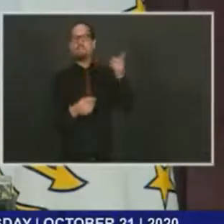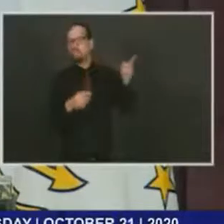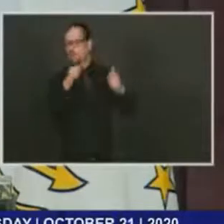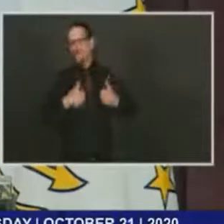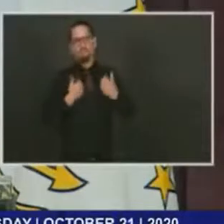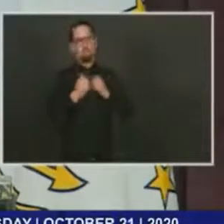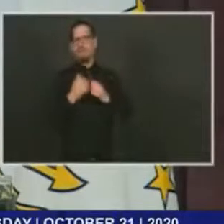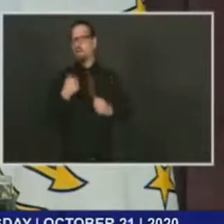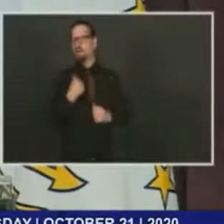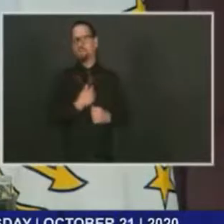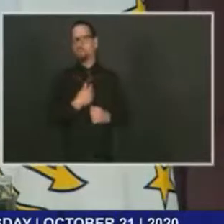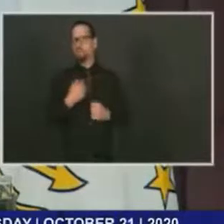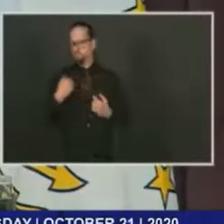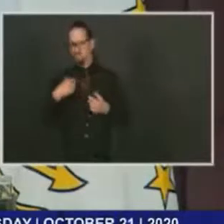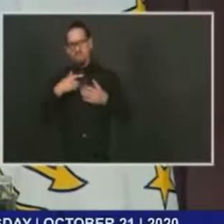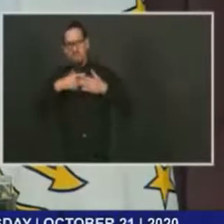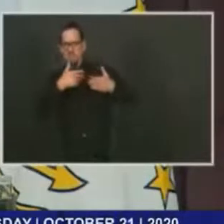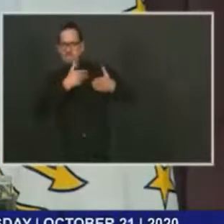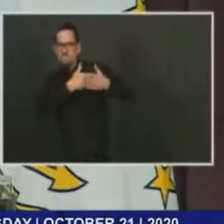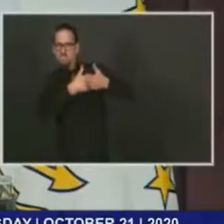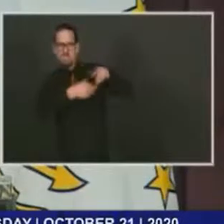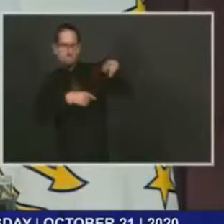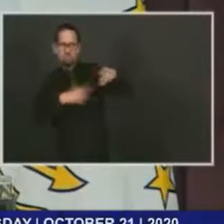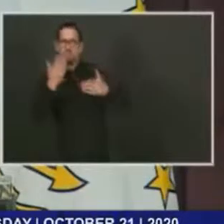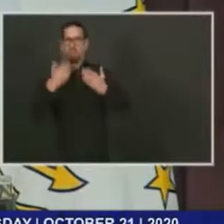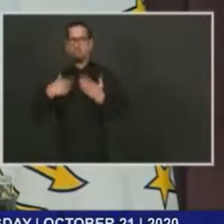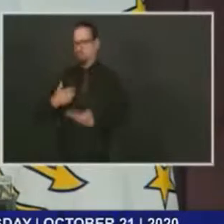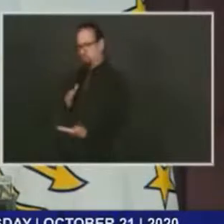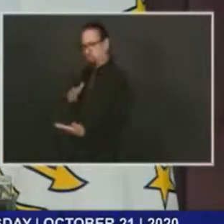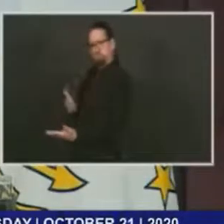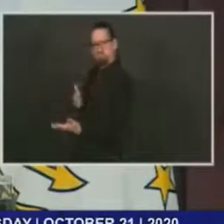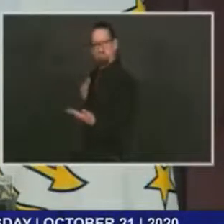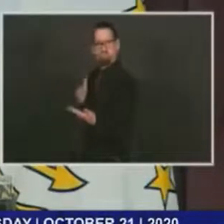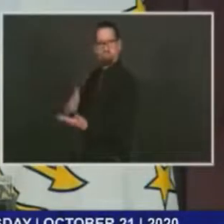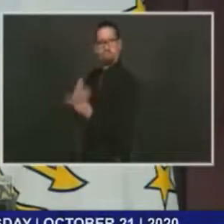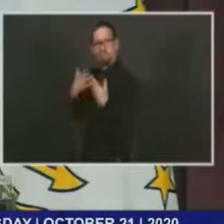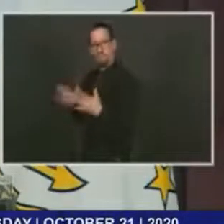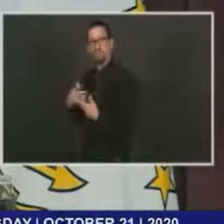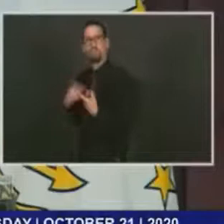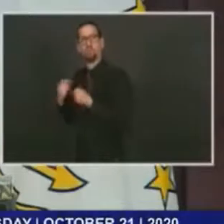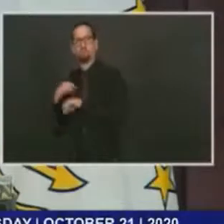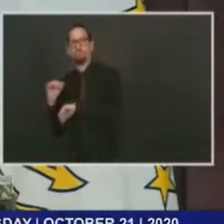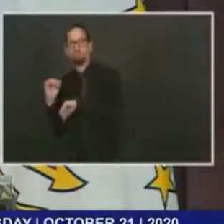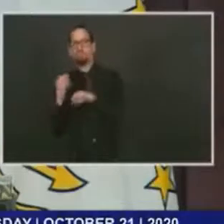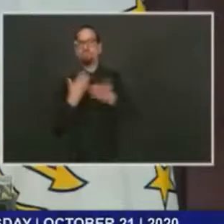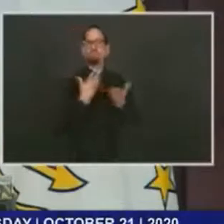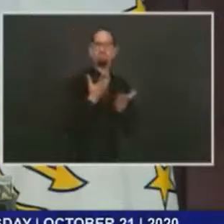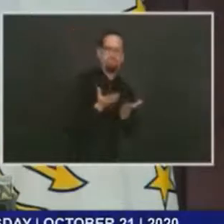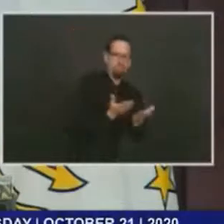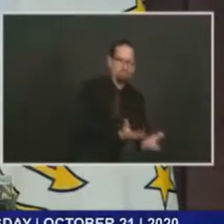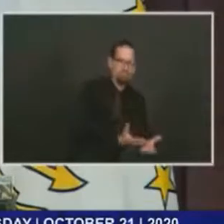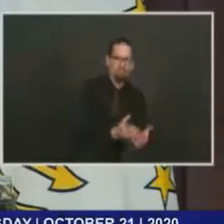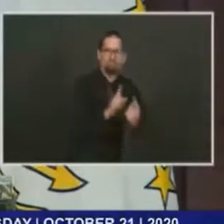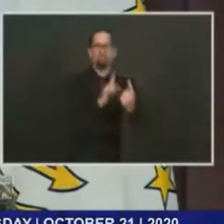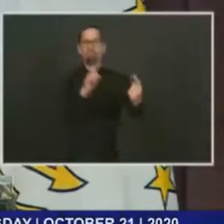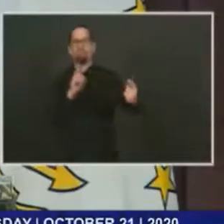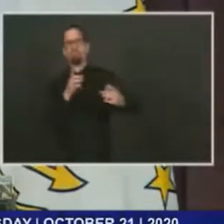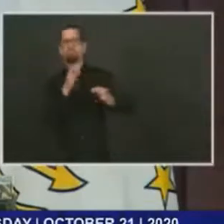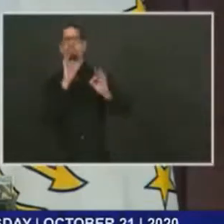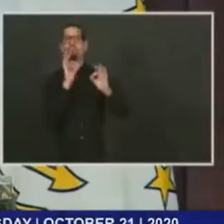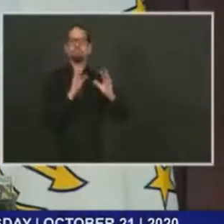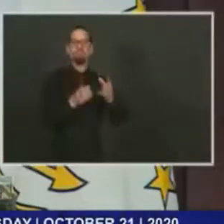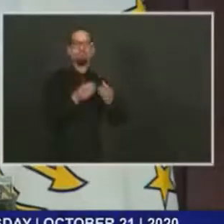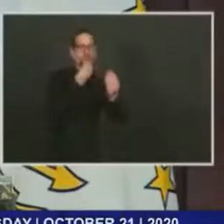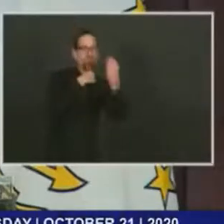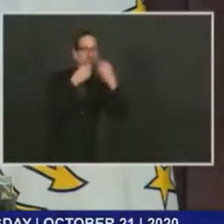to your loved ones and have a very brief visit. Maybe, bring some food over to your loved ones and sit outside for a little while.